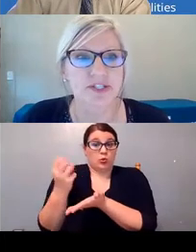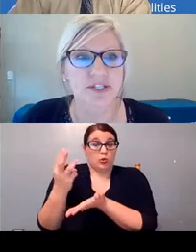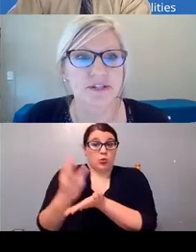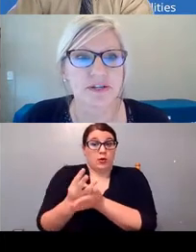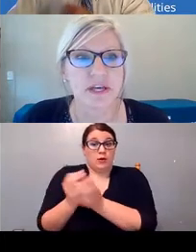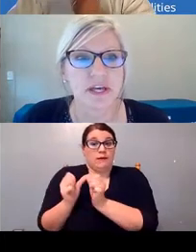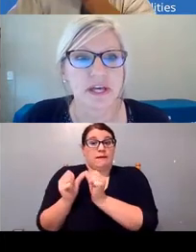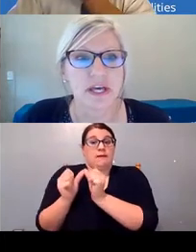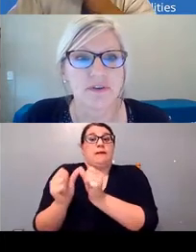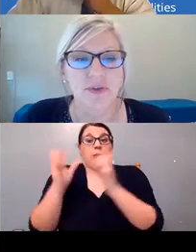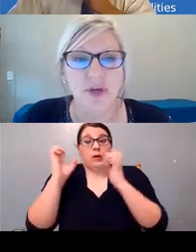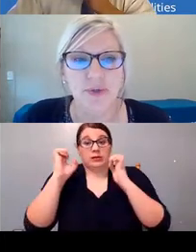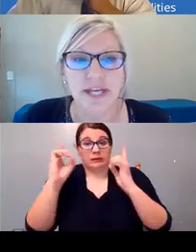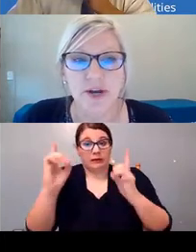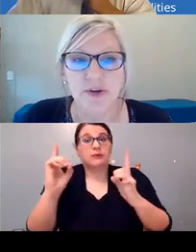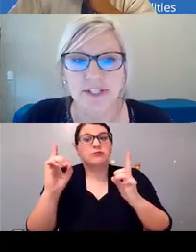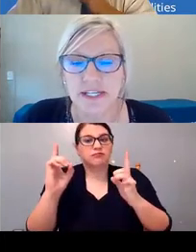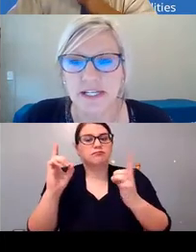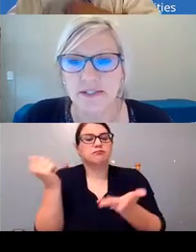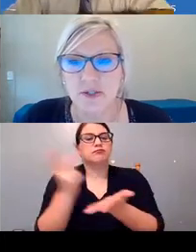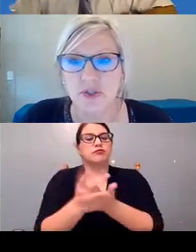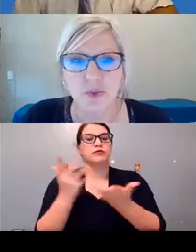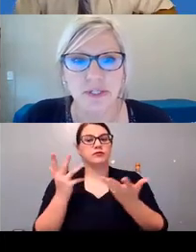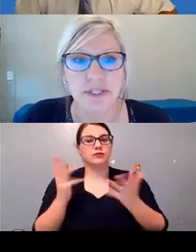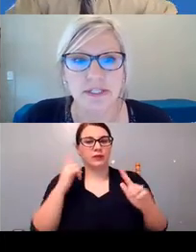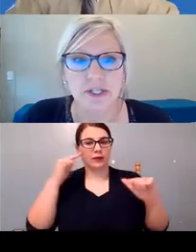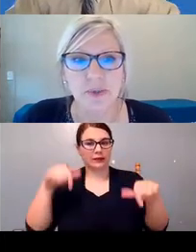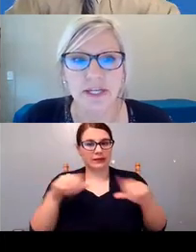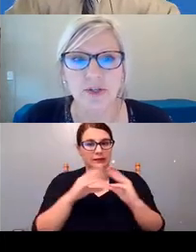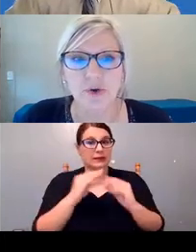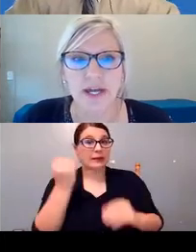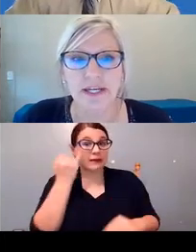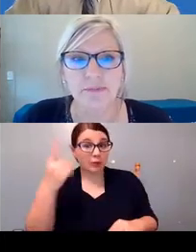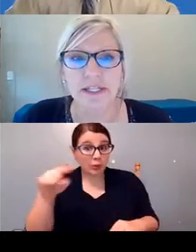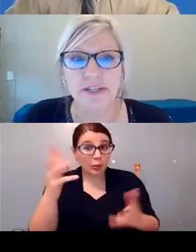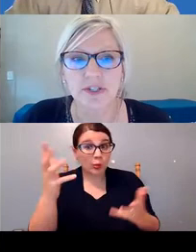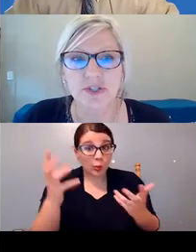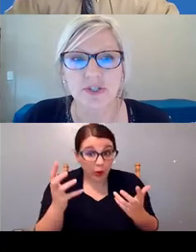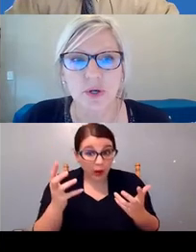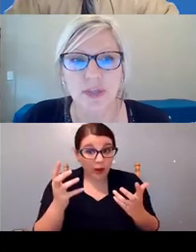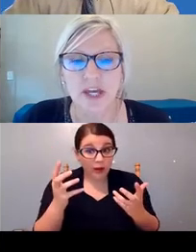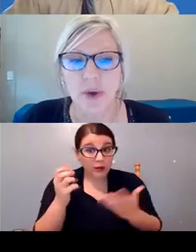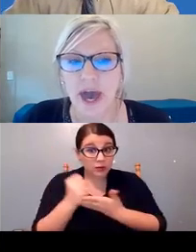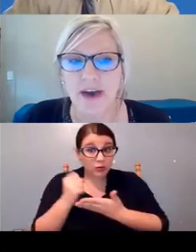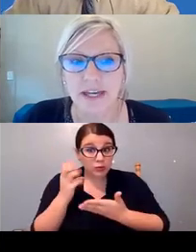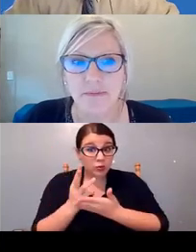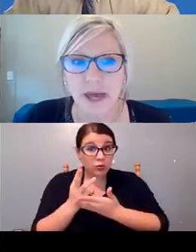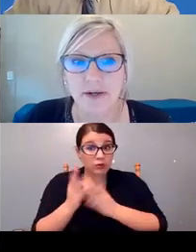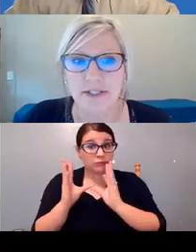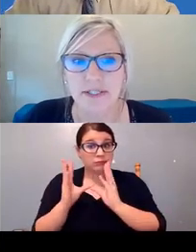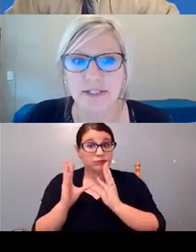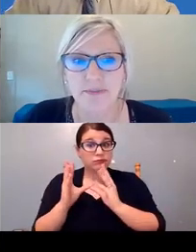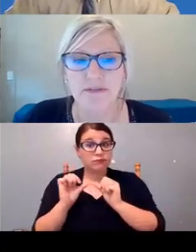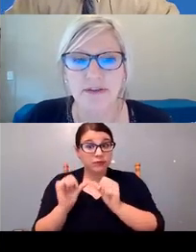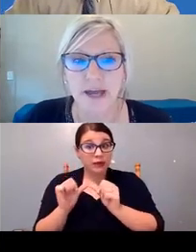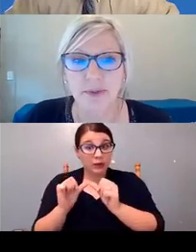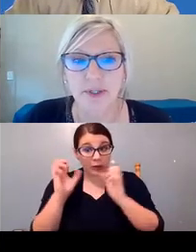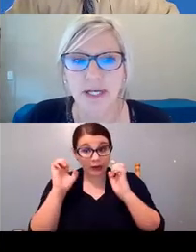this session. For those that are seeking social work continuing credit, please ensure that you have